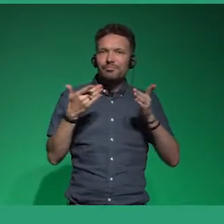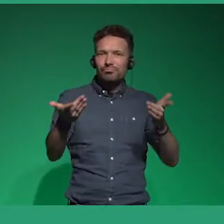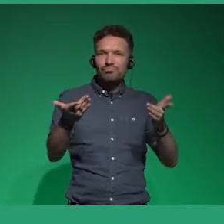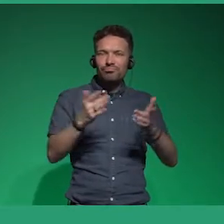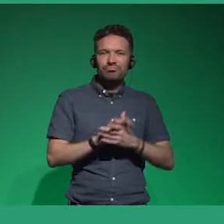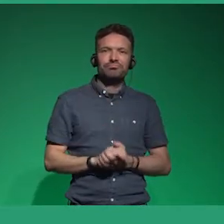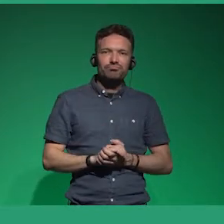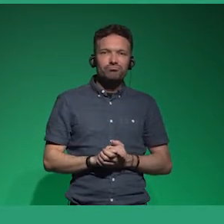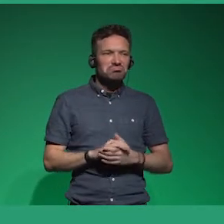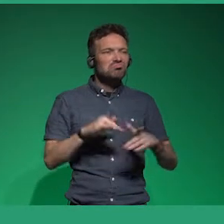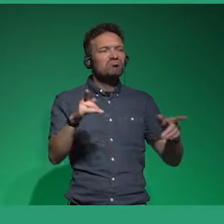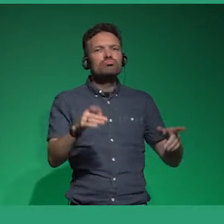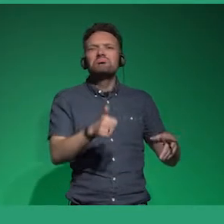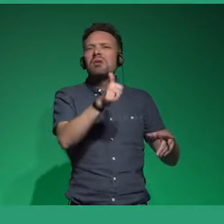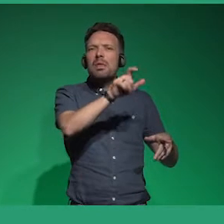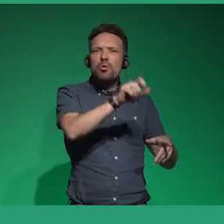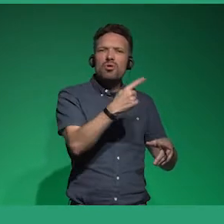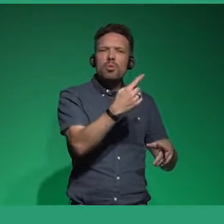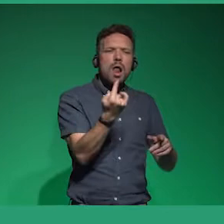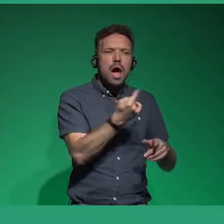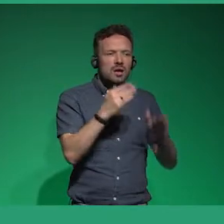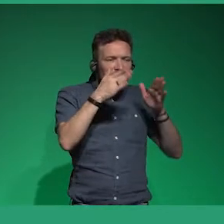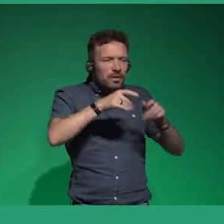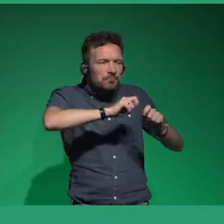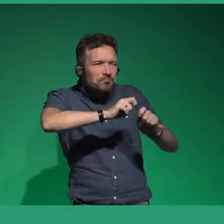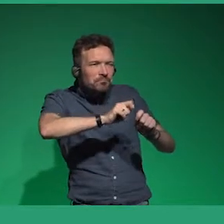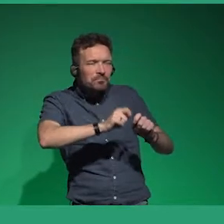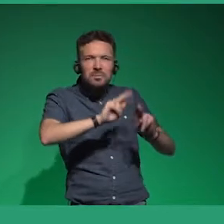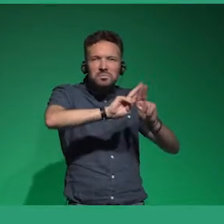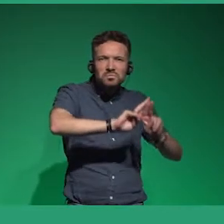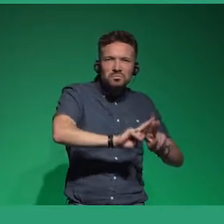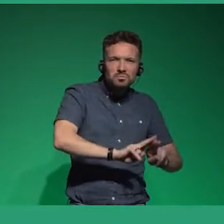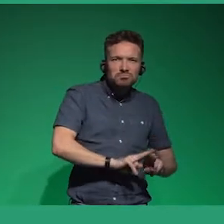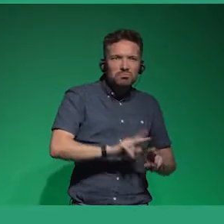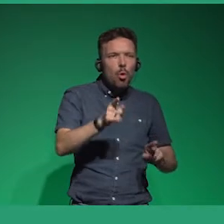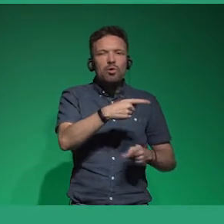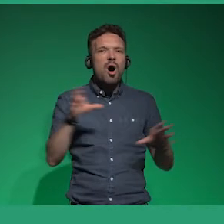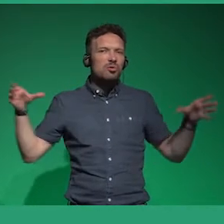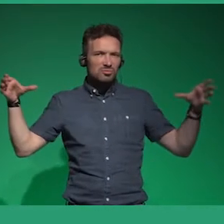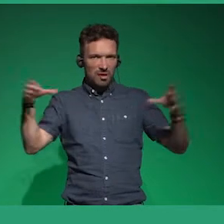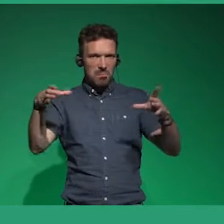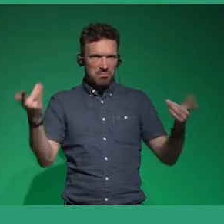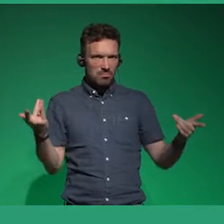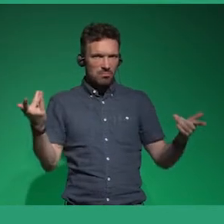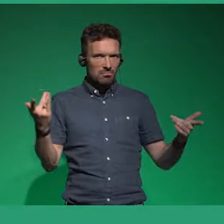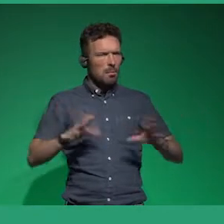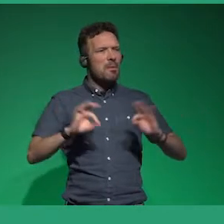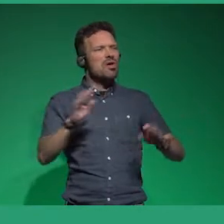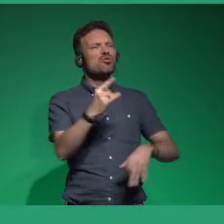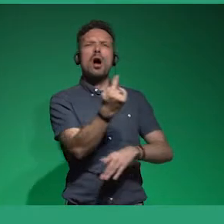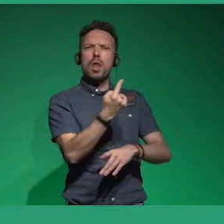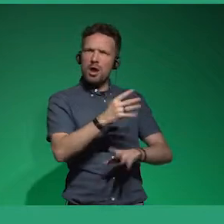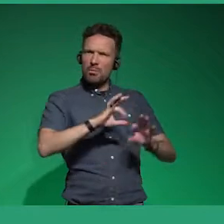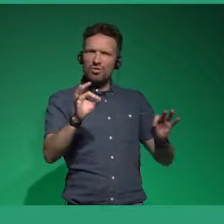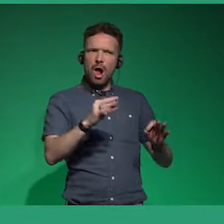try to make them engage each other, to make something together, even they're like scientists or artists or